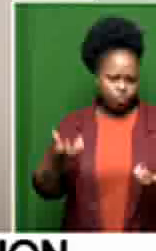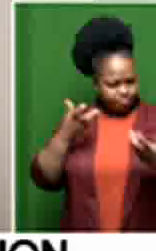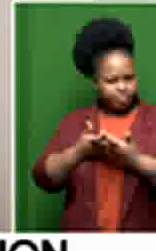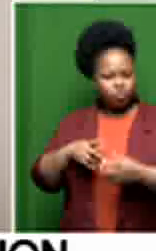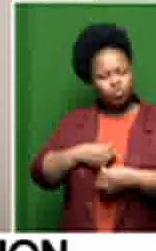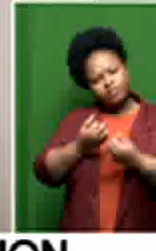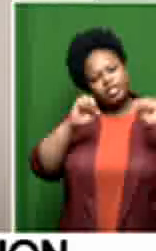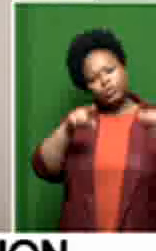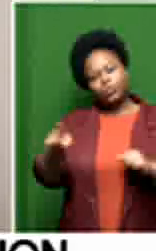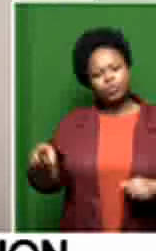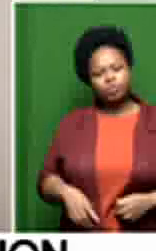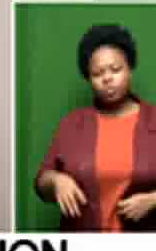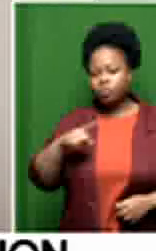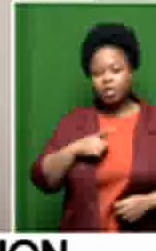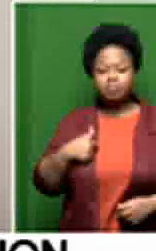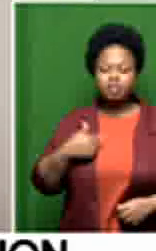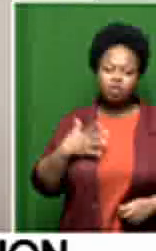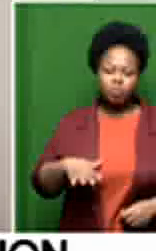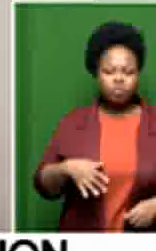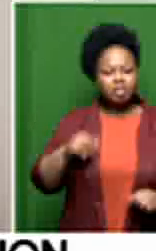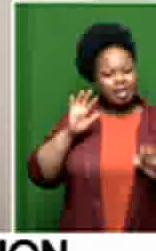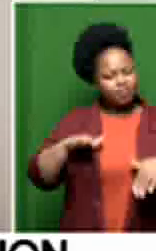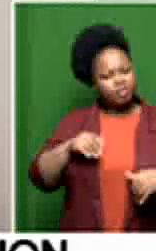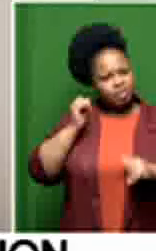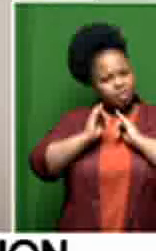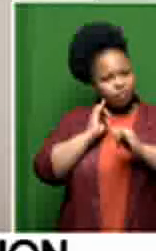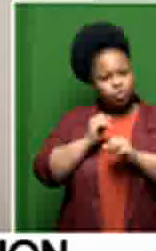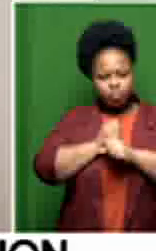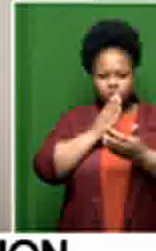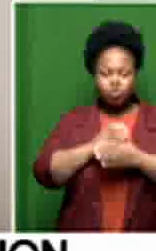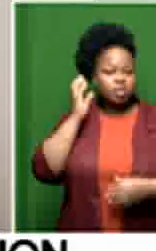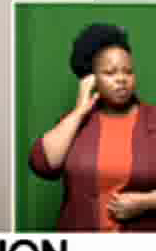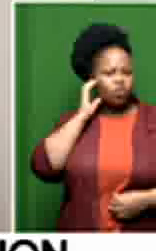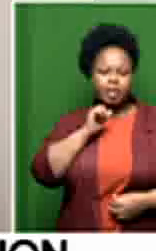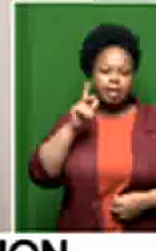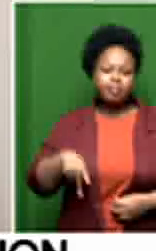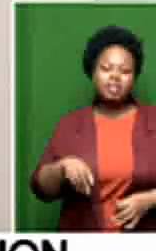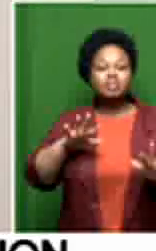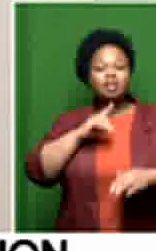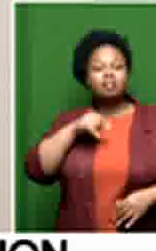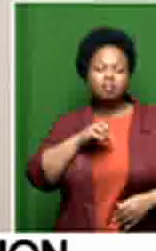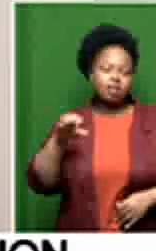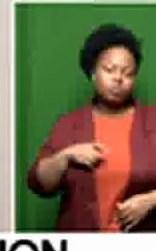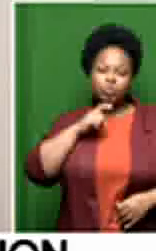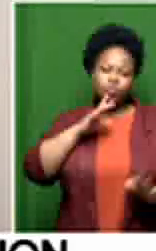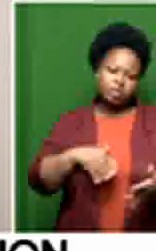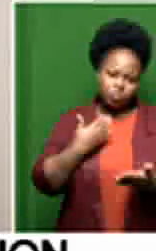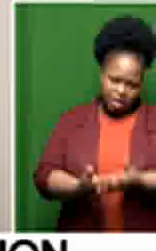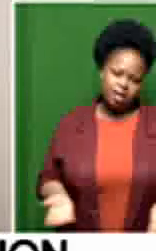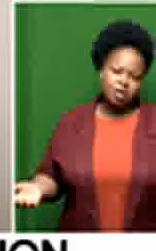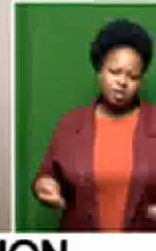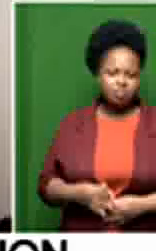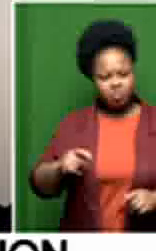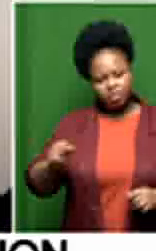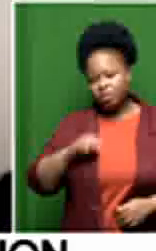to liberate you. This time around, I want to leave this interview making sure that this app, we get at least 10,000 users. We can, South